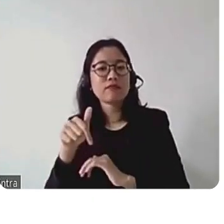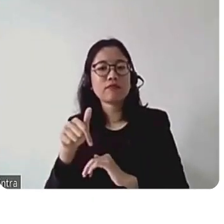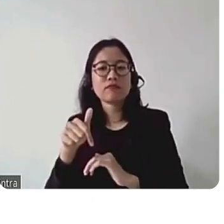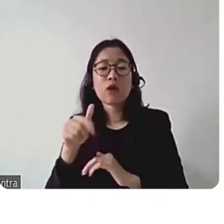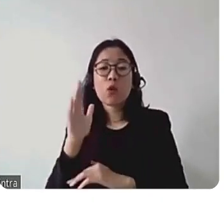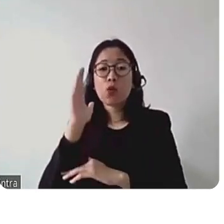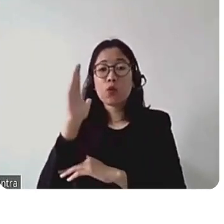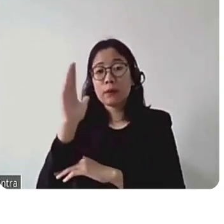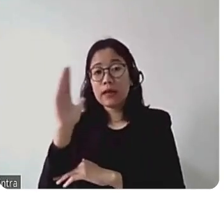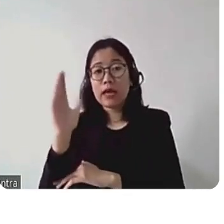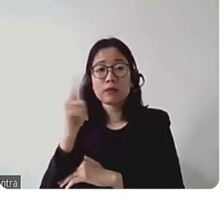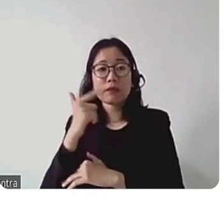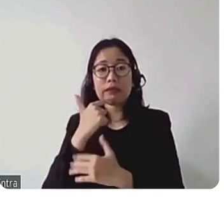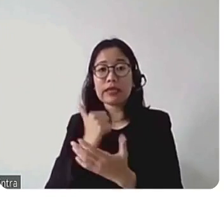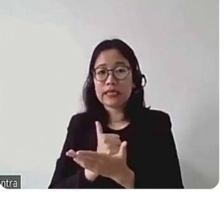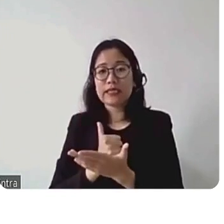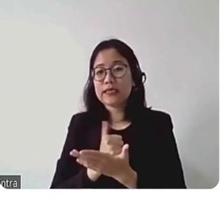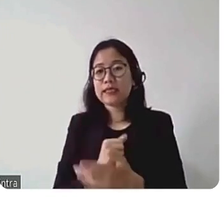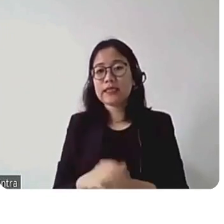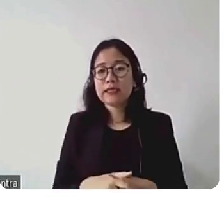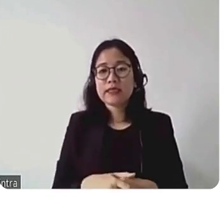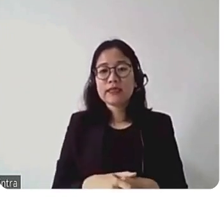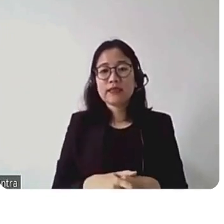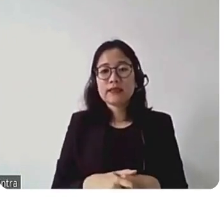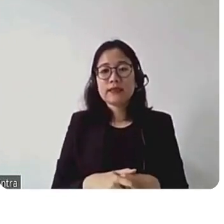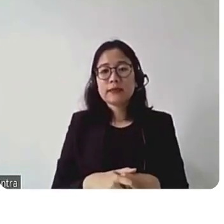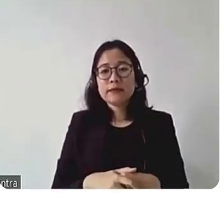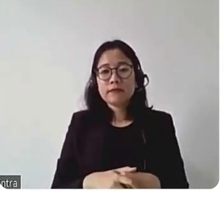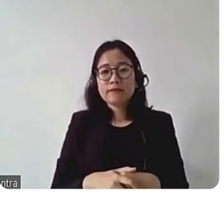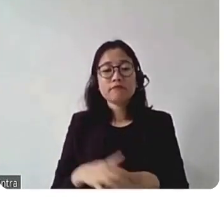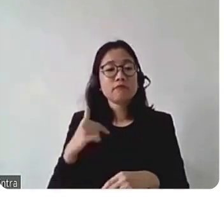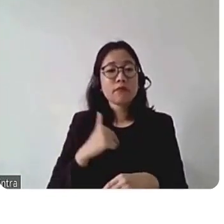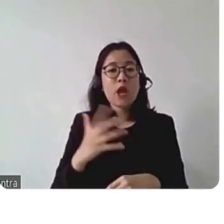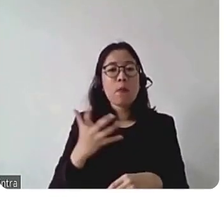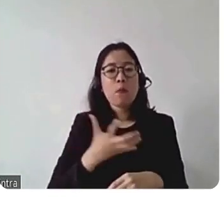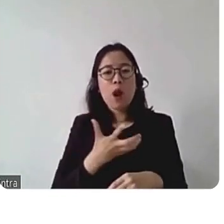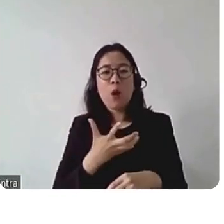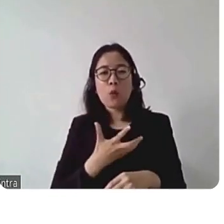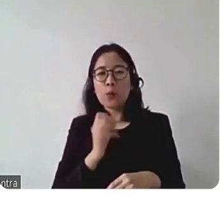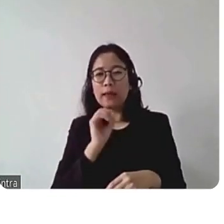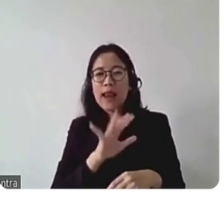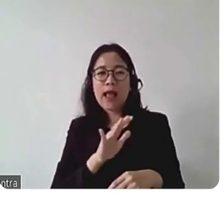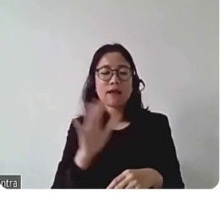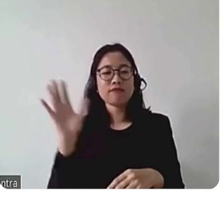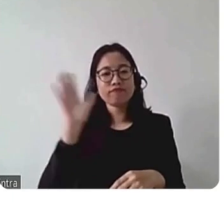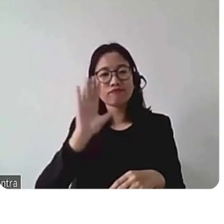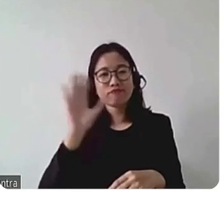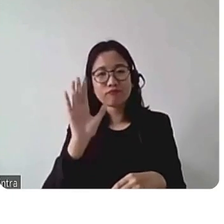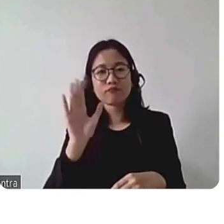webinar. Yeah. And I also would like to say hello to Professor